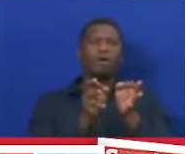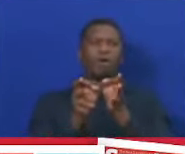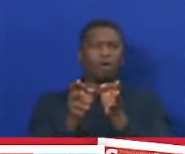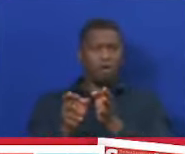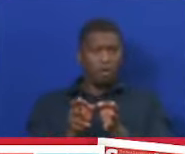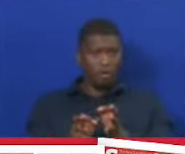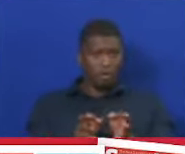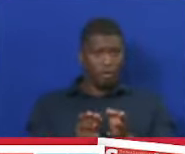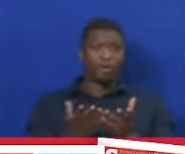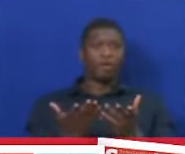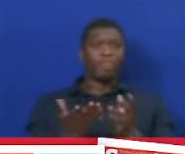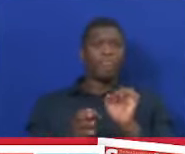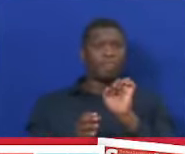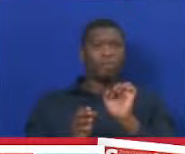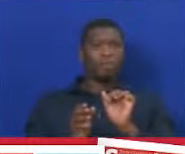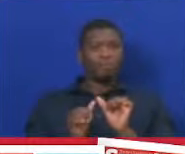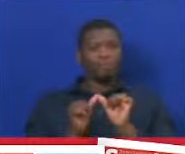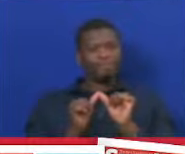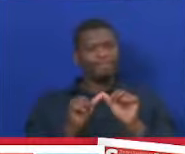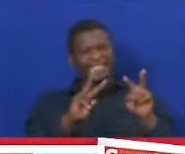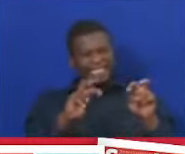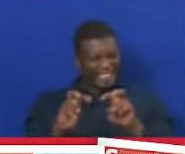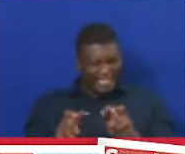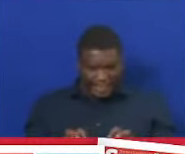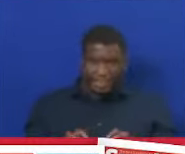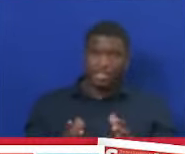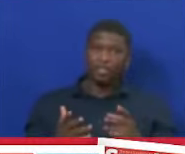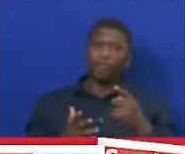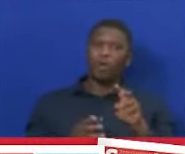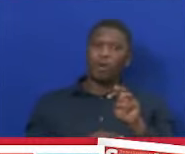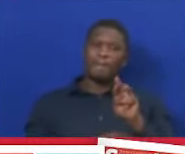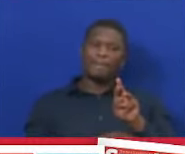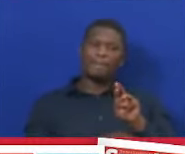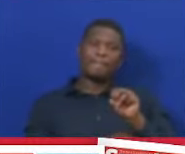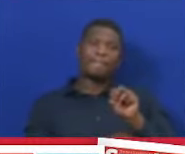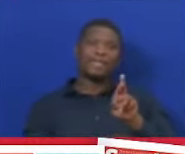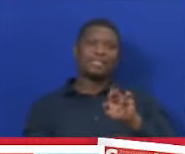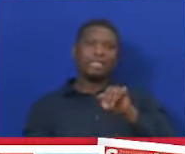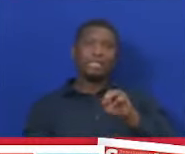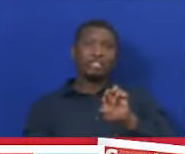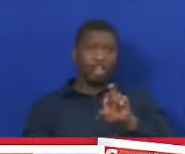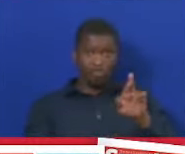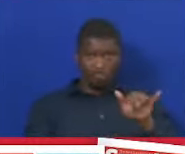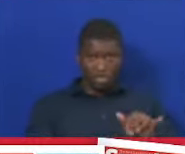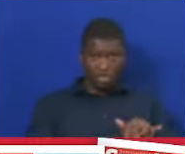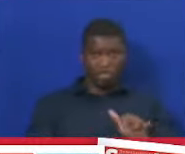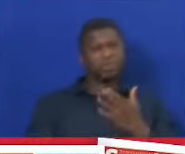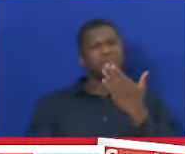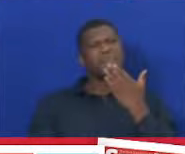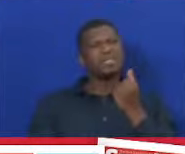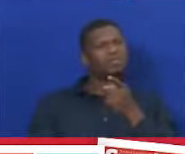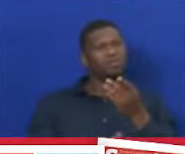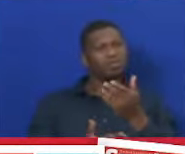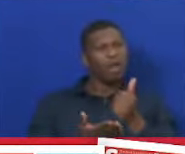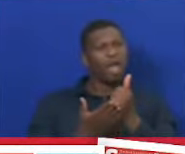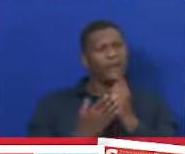search for Mr. Bushukha, please assist in answering this one question. With reference to